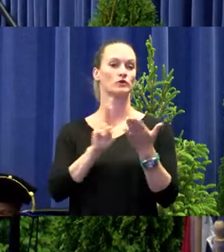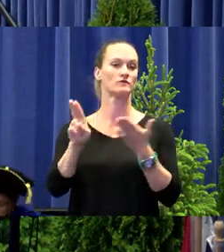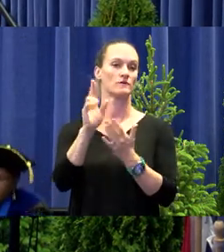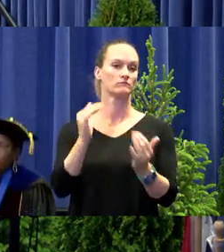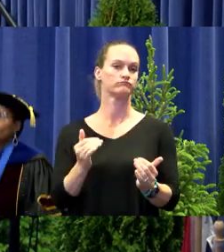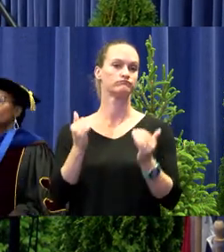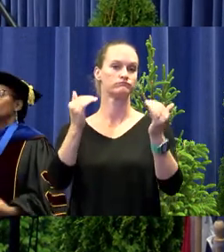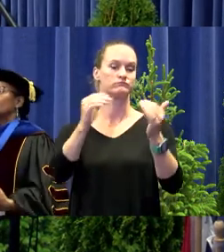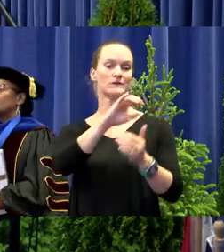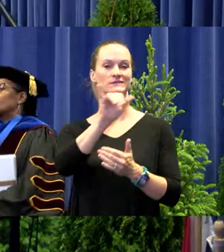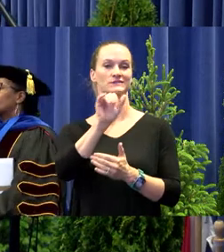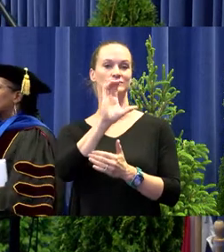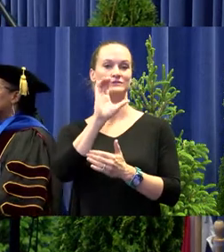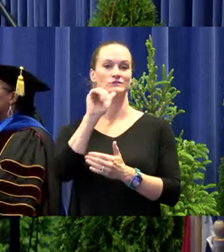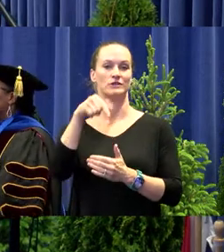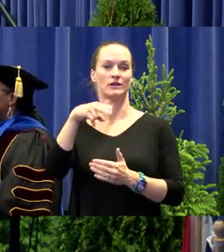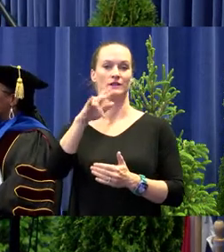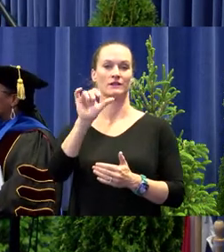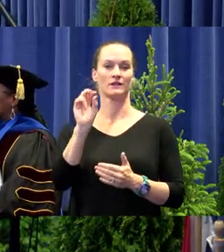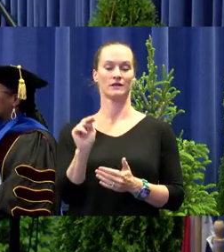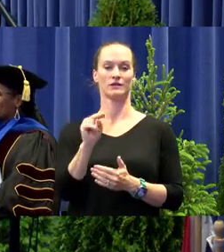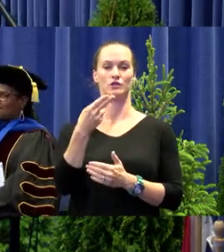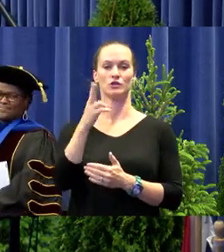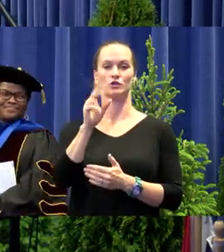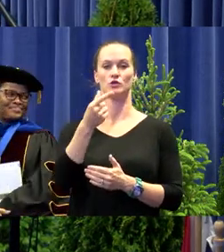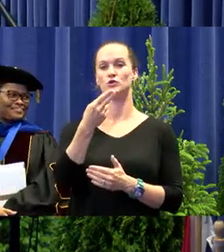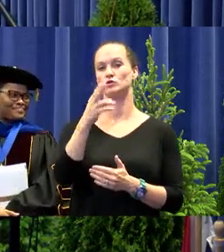Jacqueline Hughes, Chief Diversity Officer.